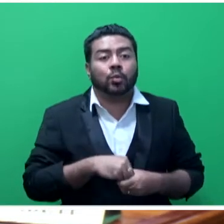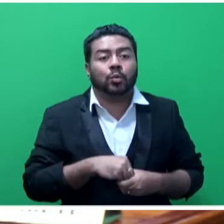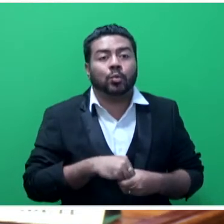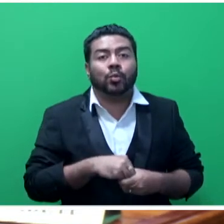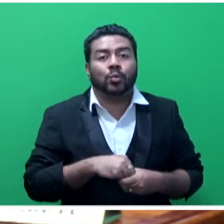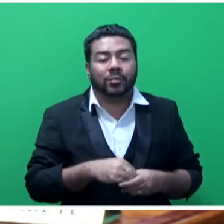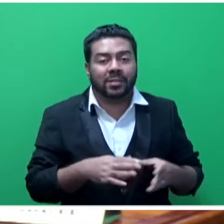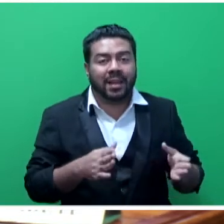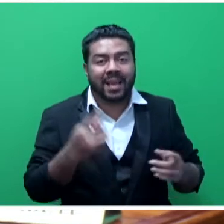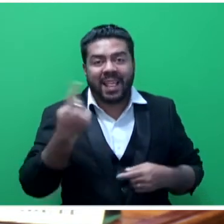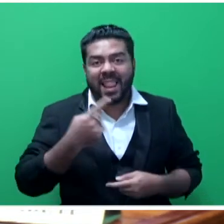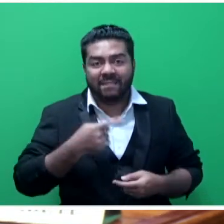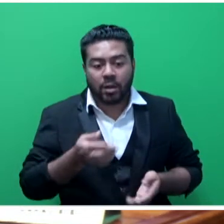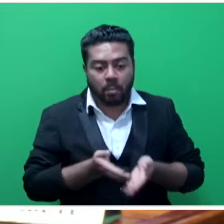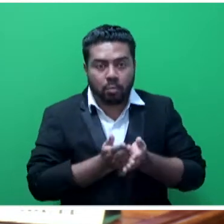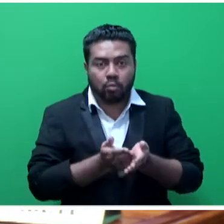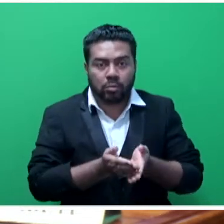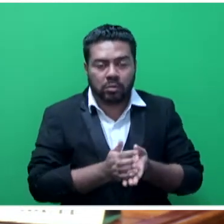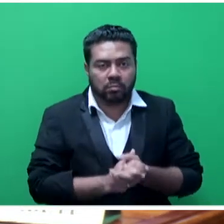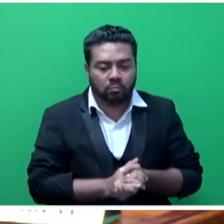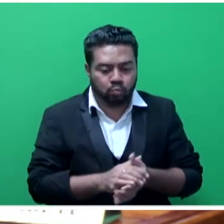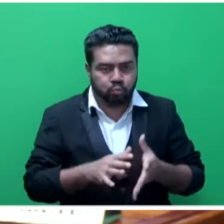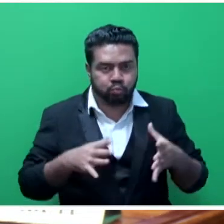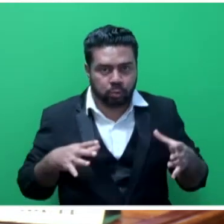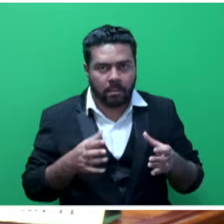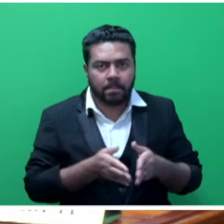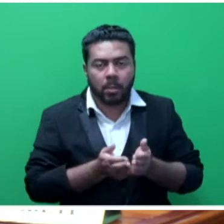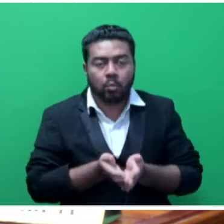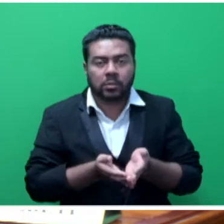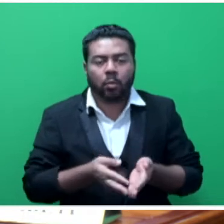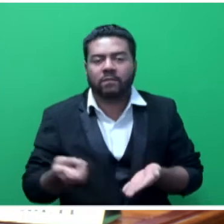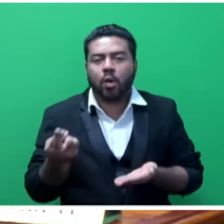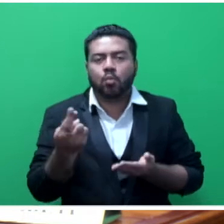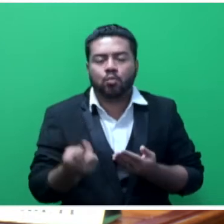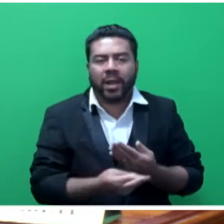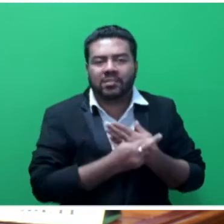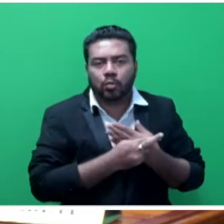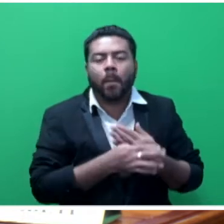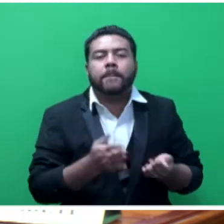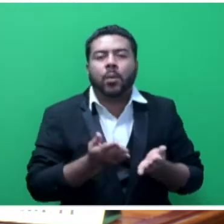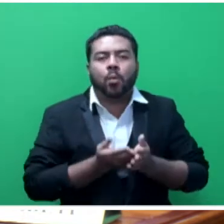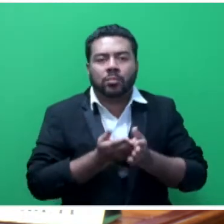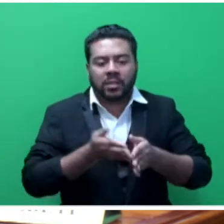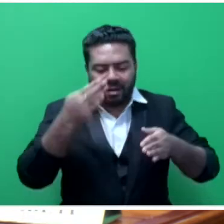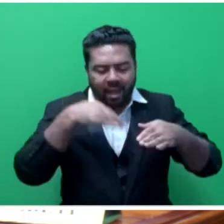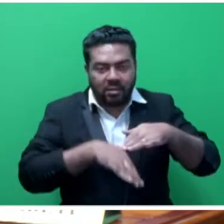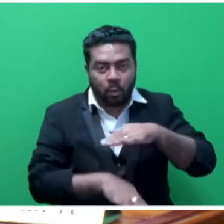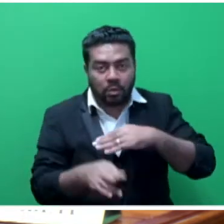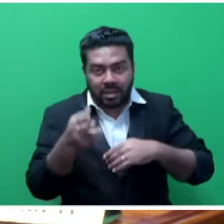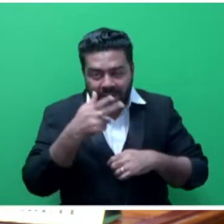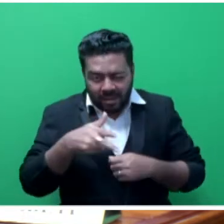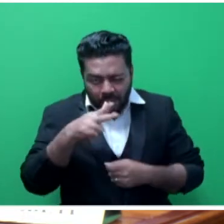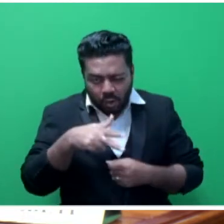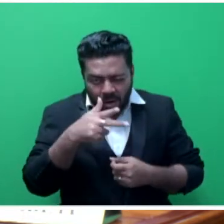boats. We have 22 rescue boats, and underwater camera